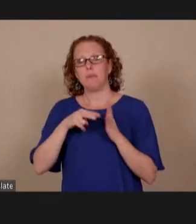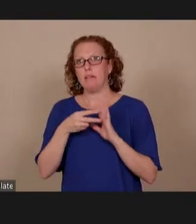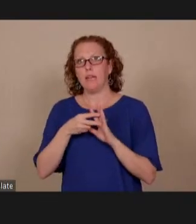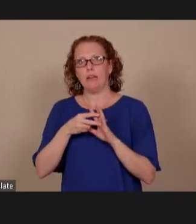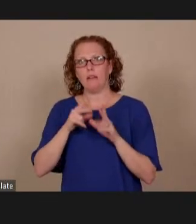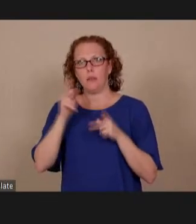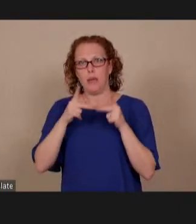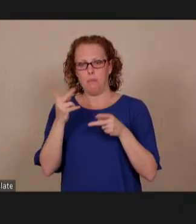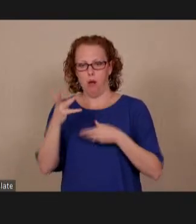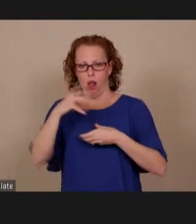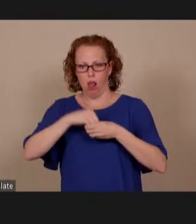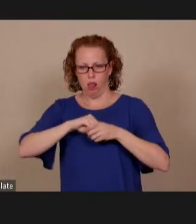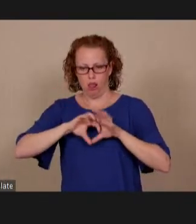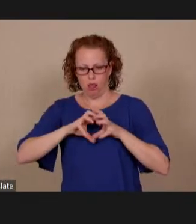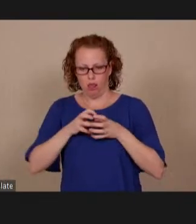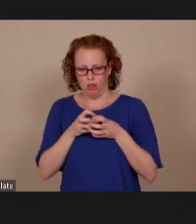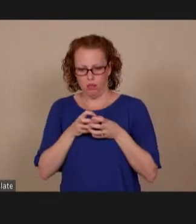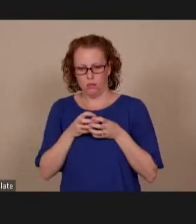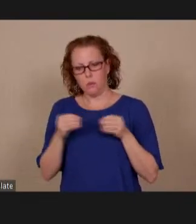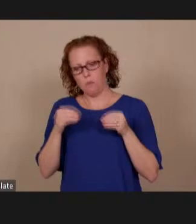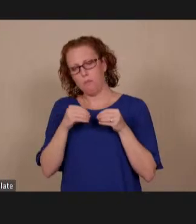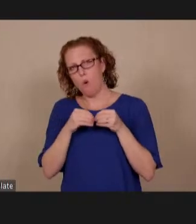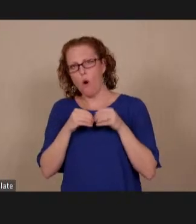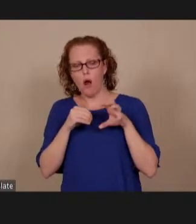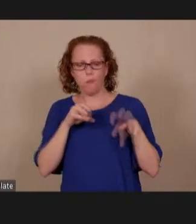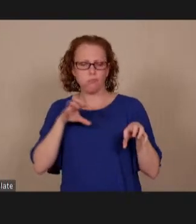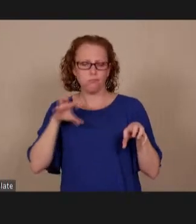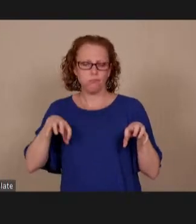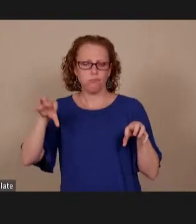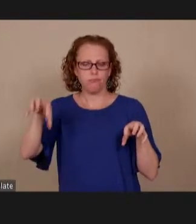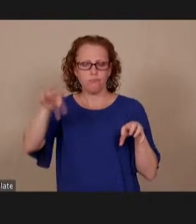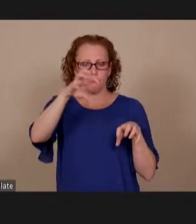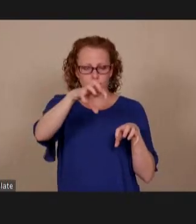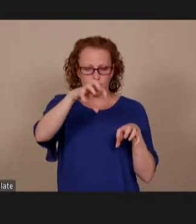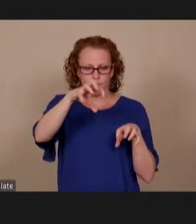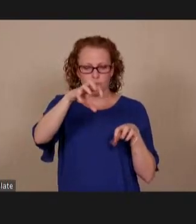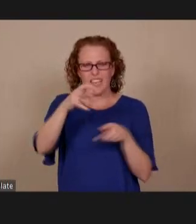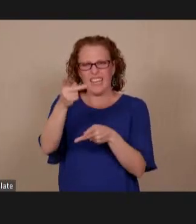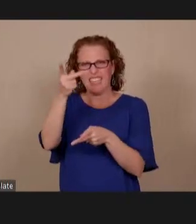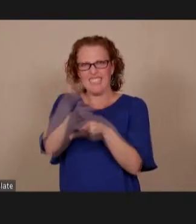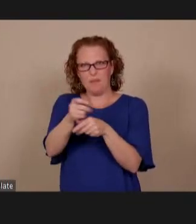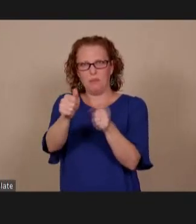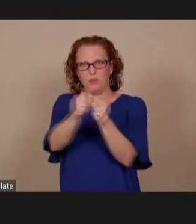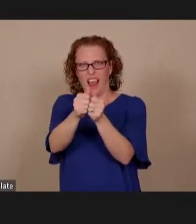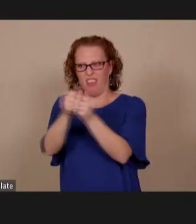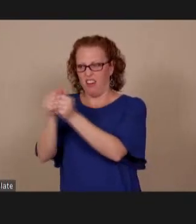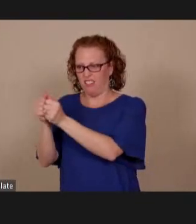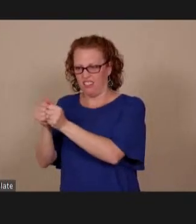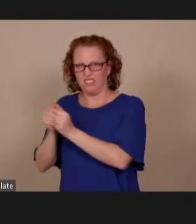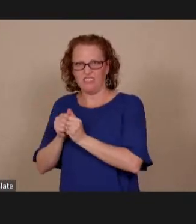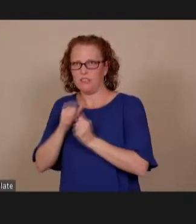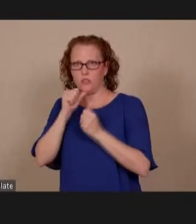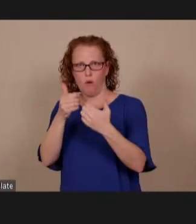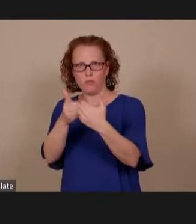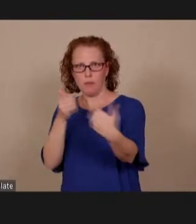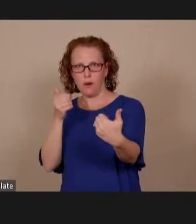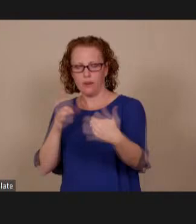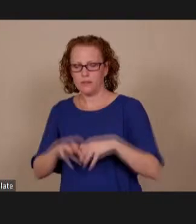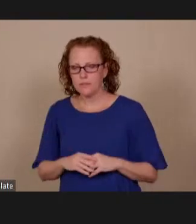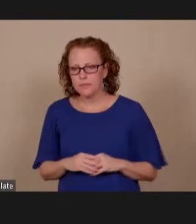than dispersed in different places. Other traditional principles to keep in mind are